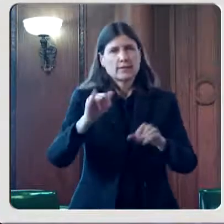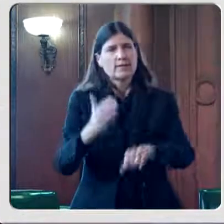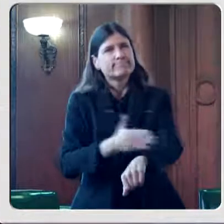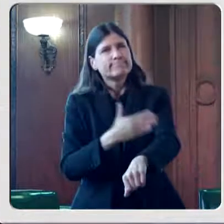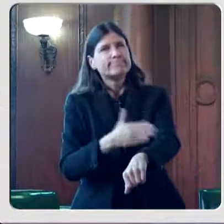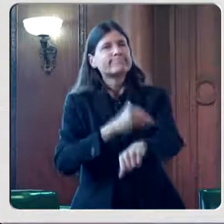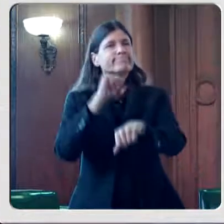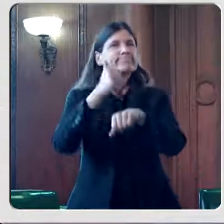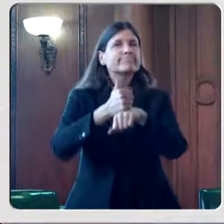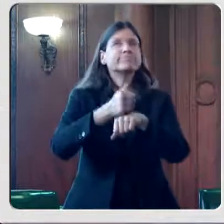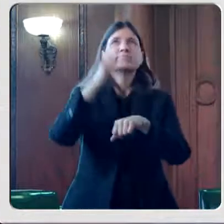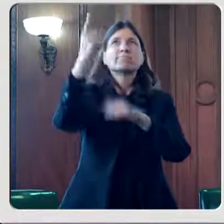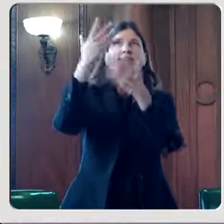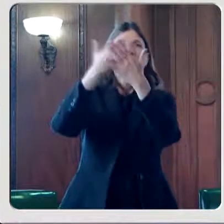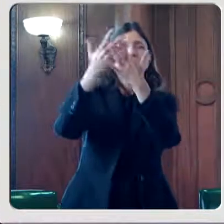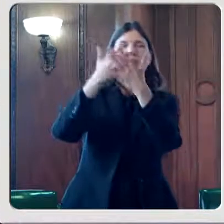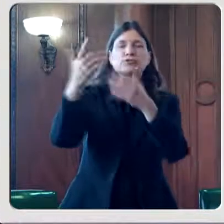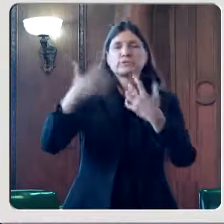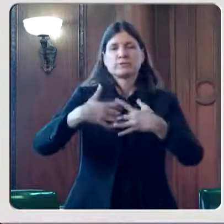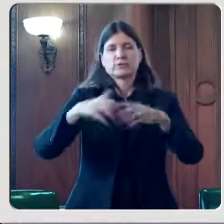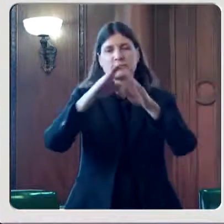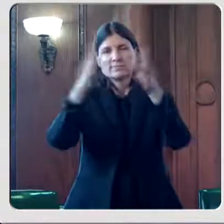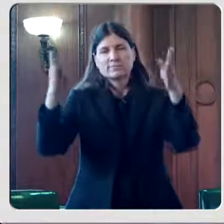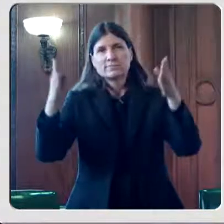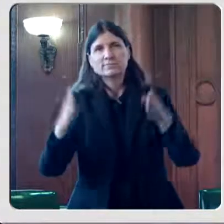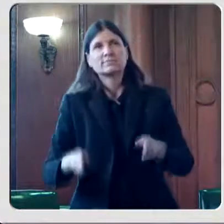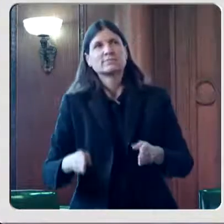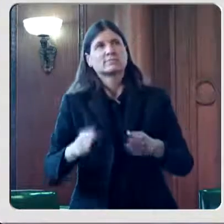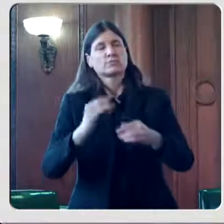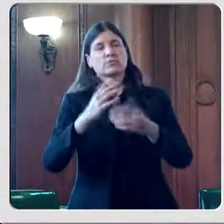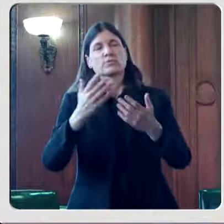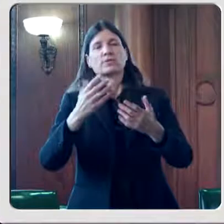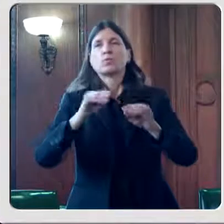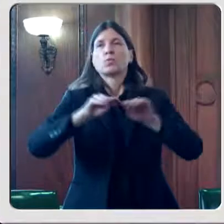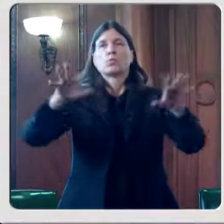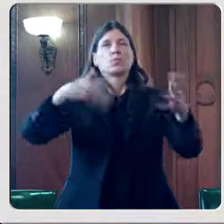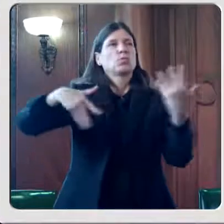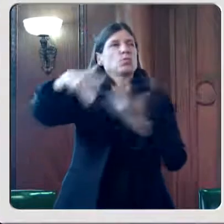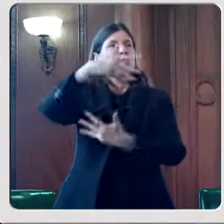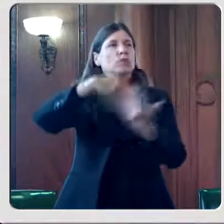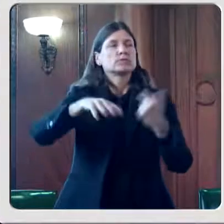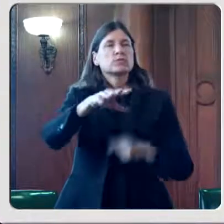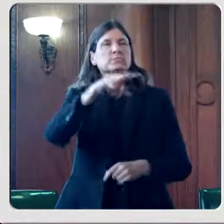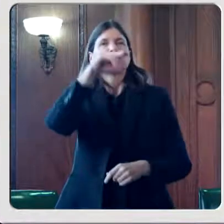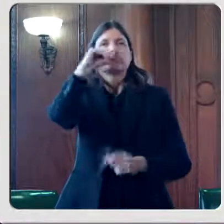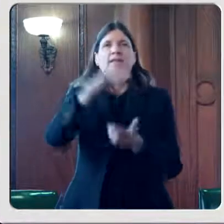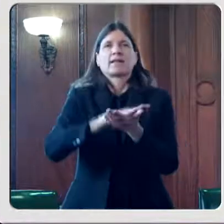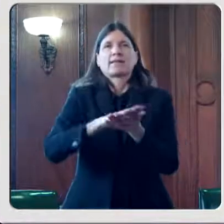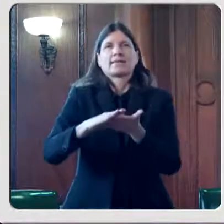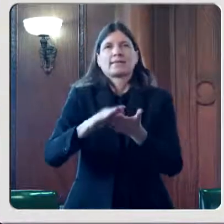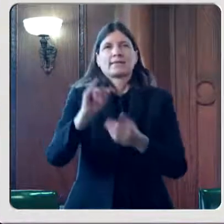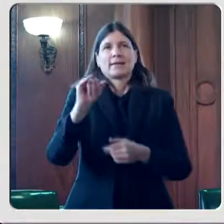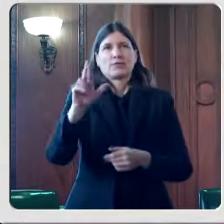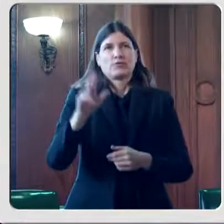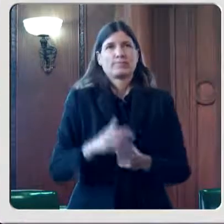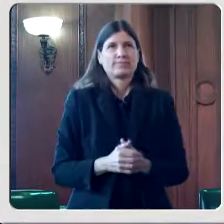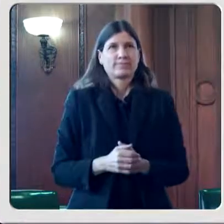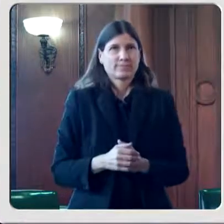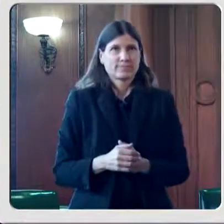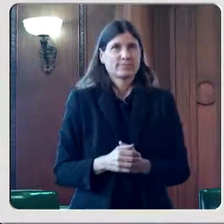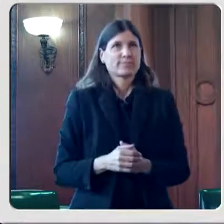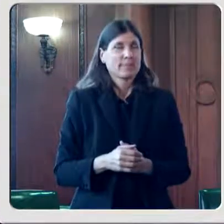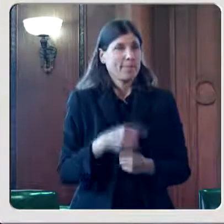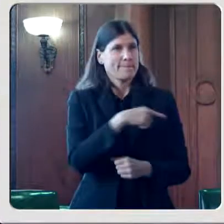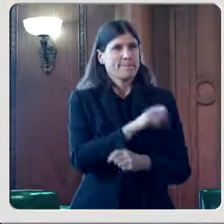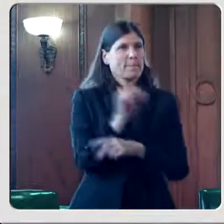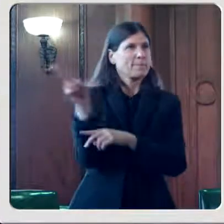standards for the COVID-19 above what's been recommended. Continues with Pat Sullivan.